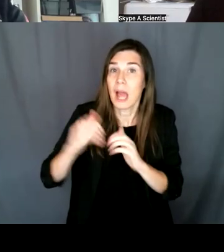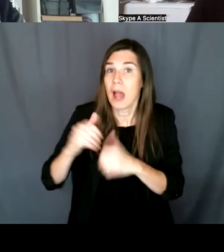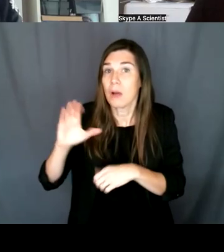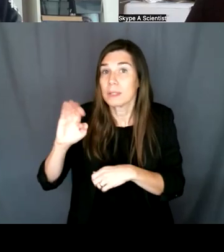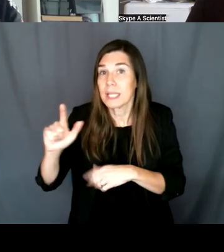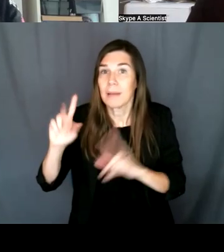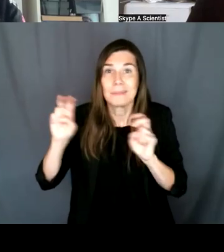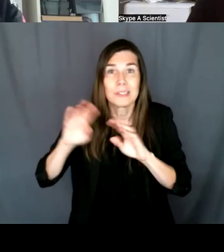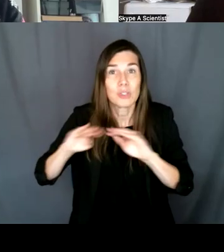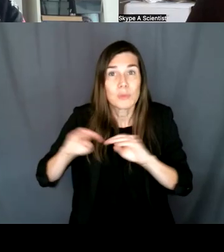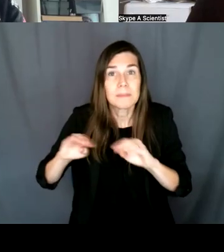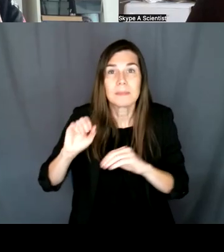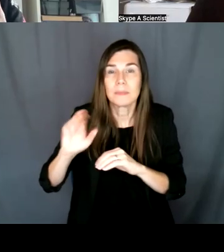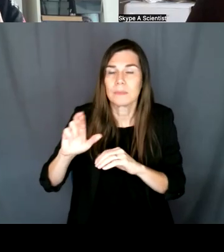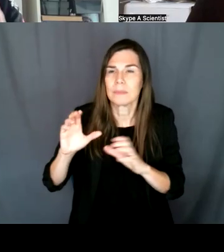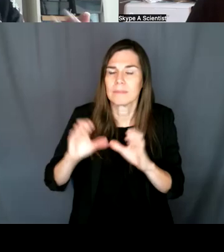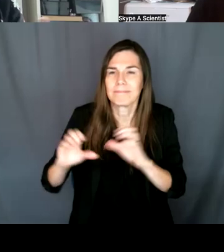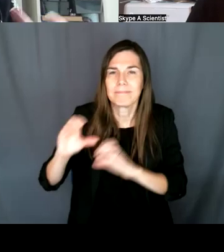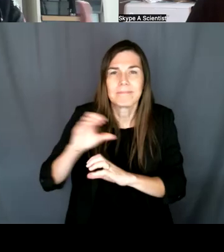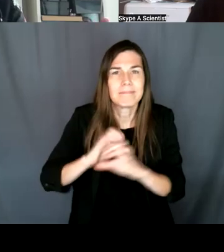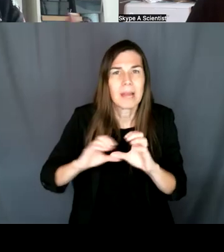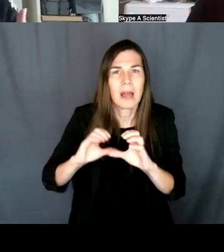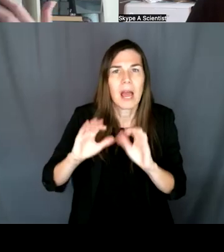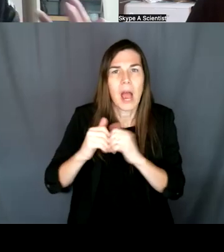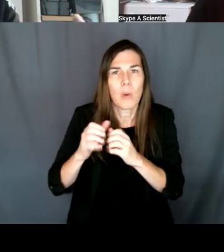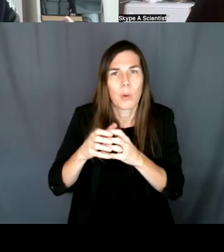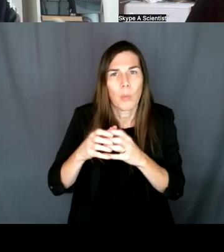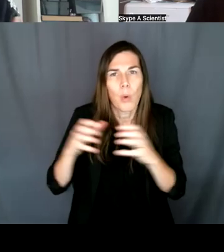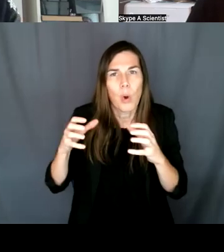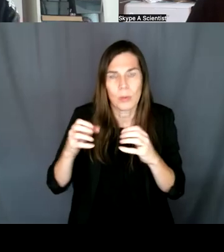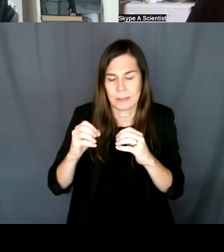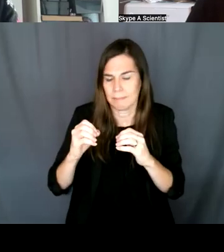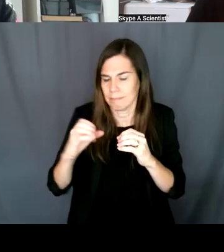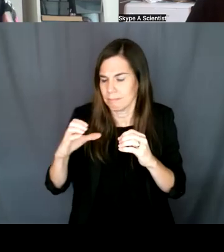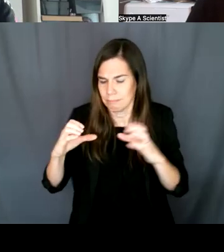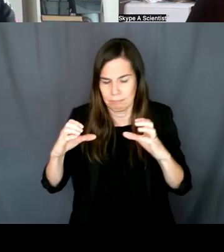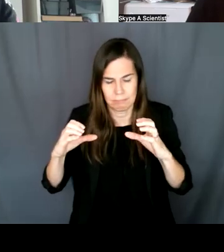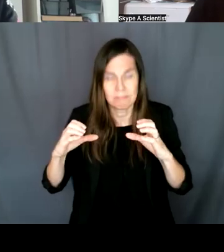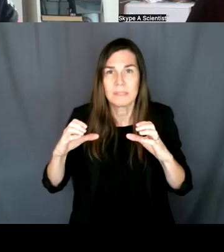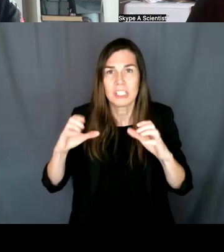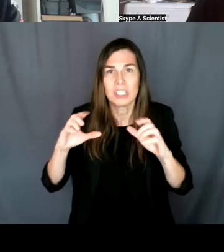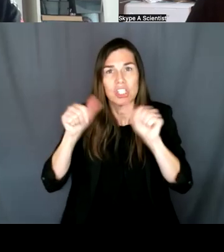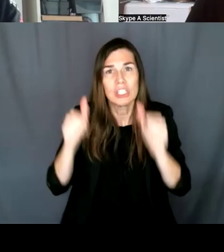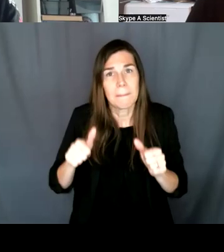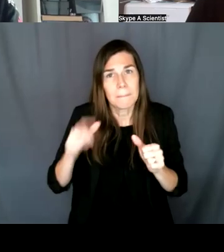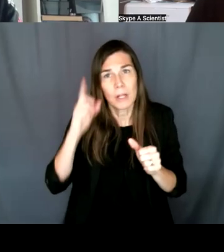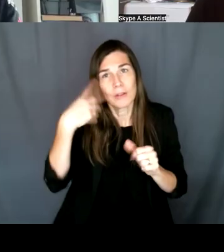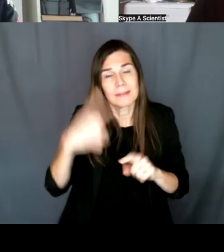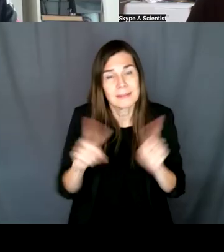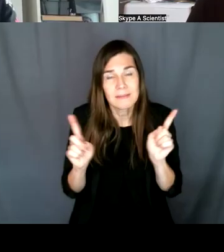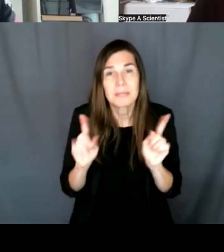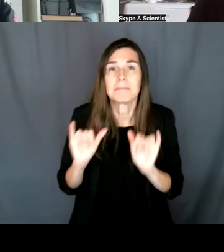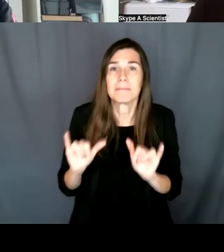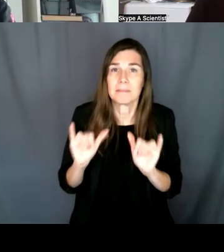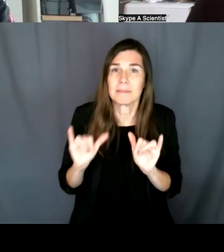swims or um, the way that they grow next to each other, how that informs their shape. So we can look